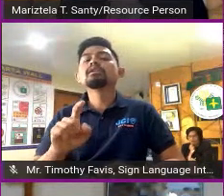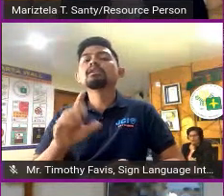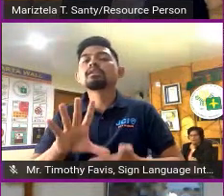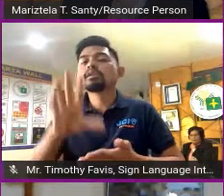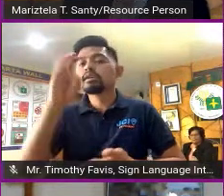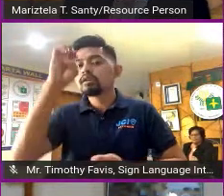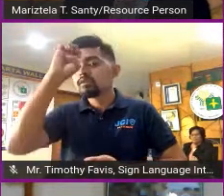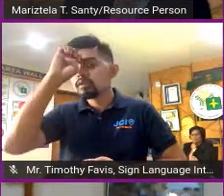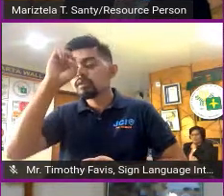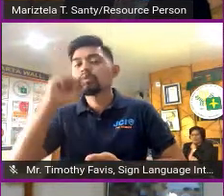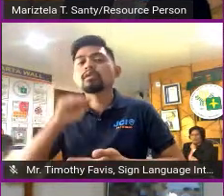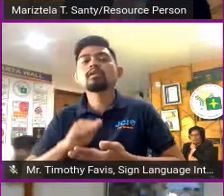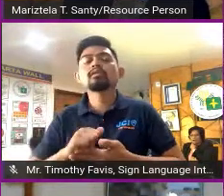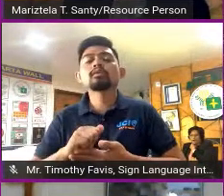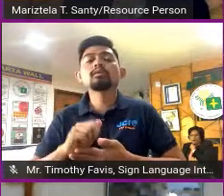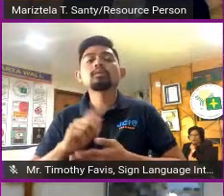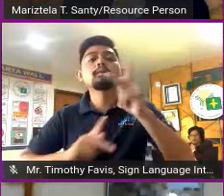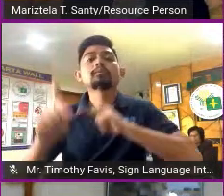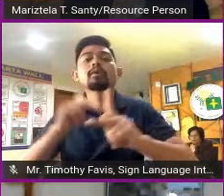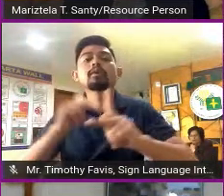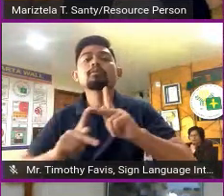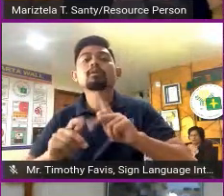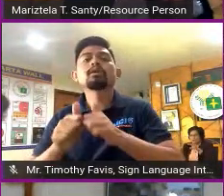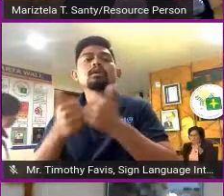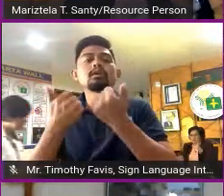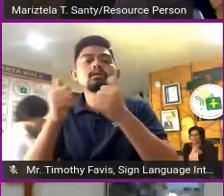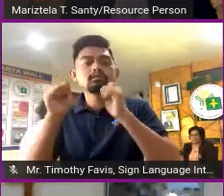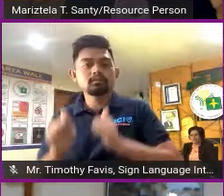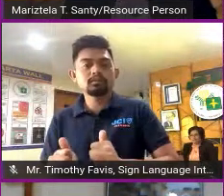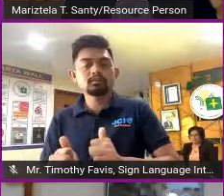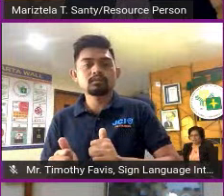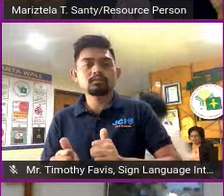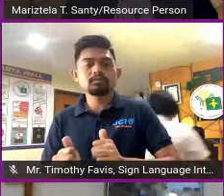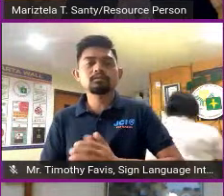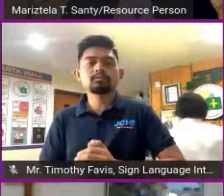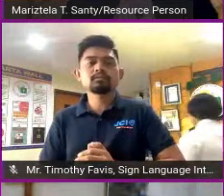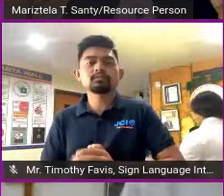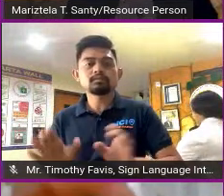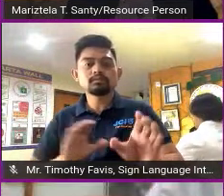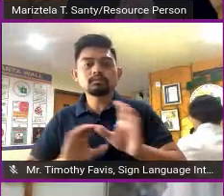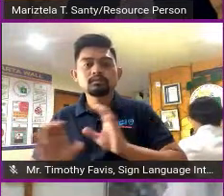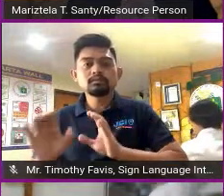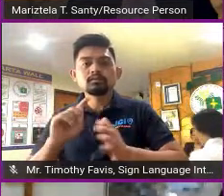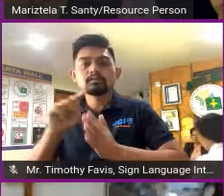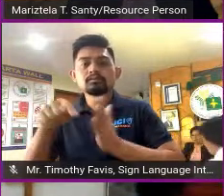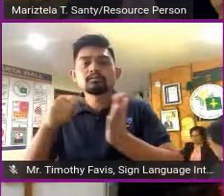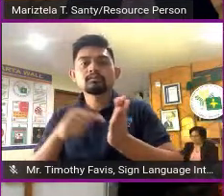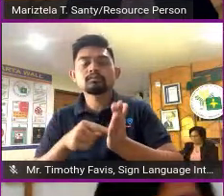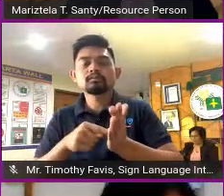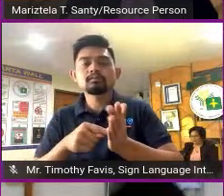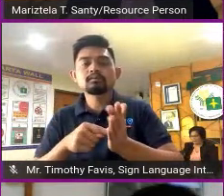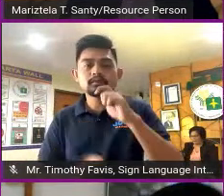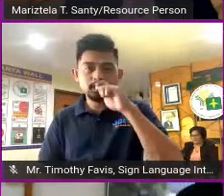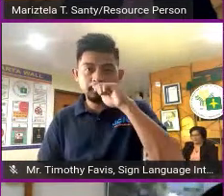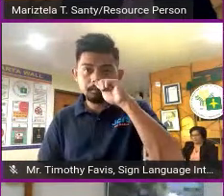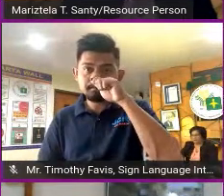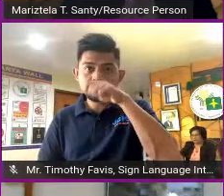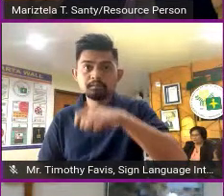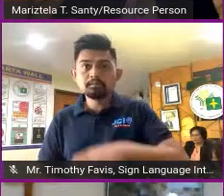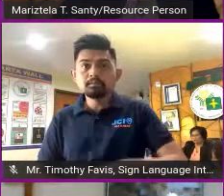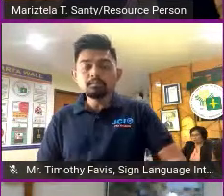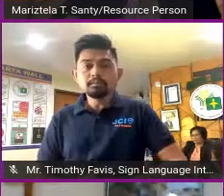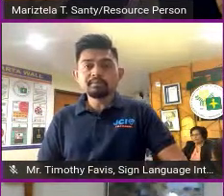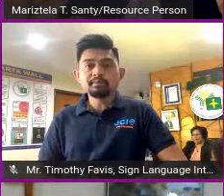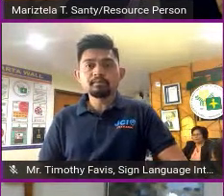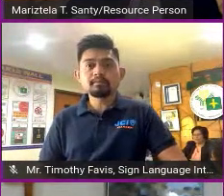people on how we could minimize this, lalo na po sa mga barangay. Ano